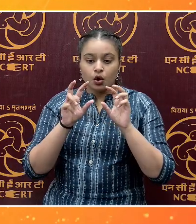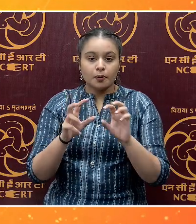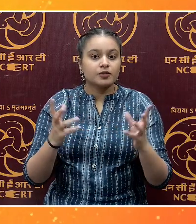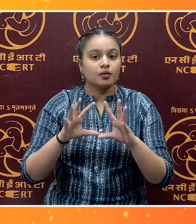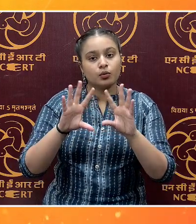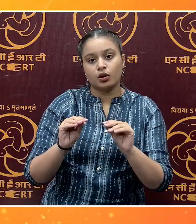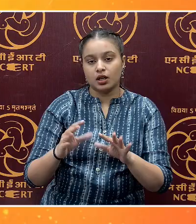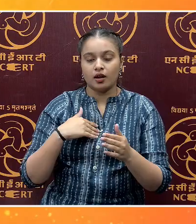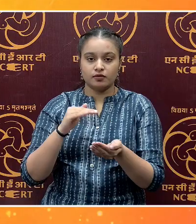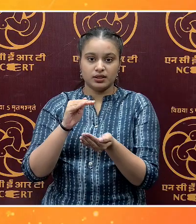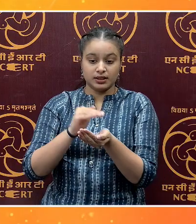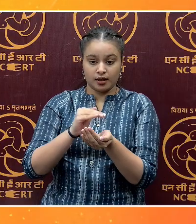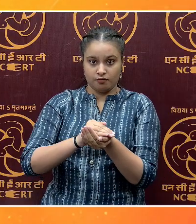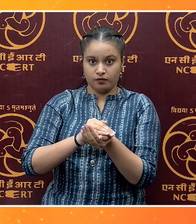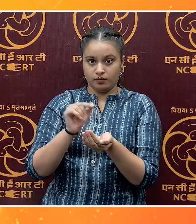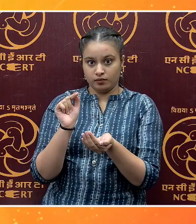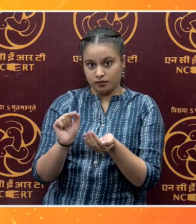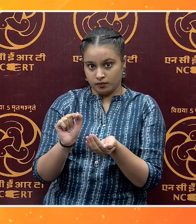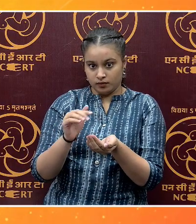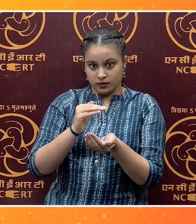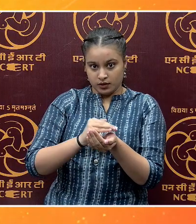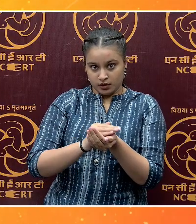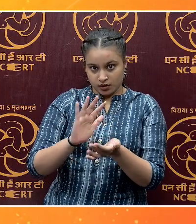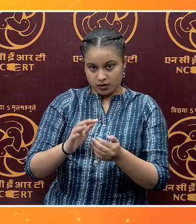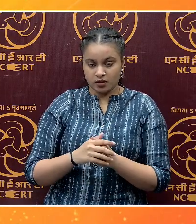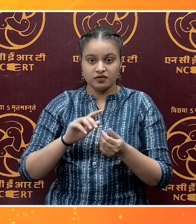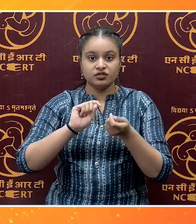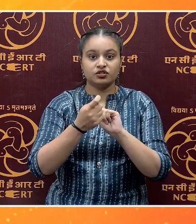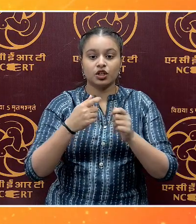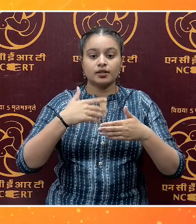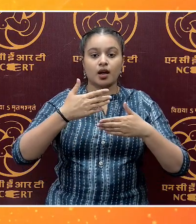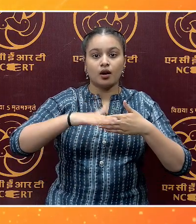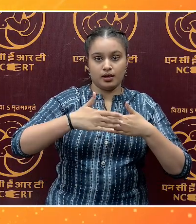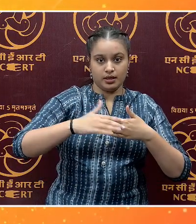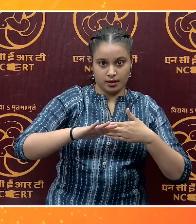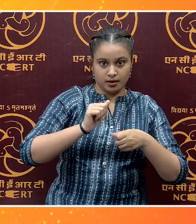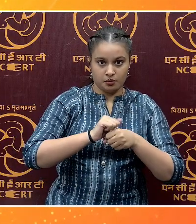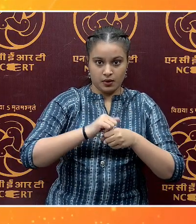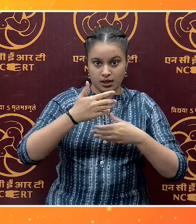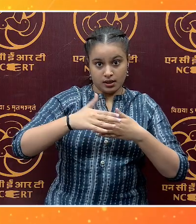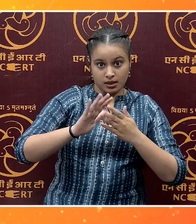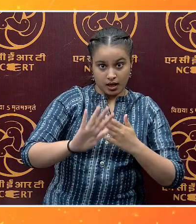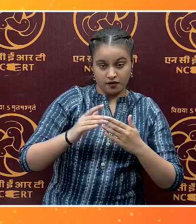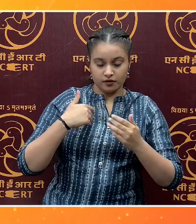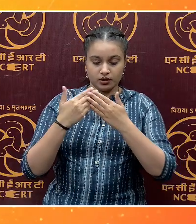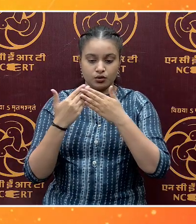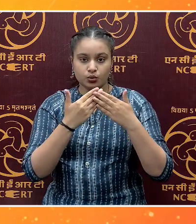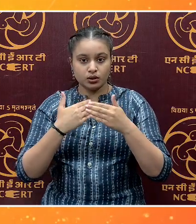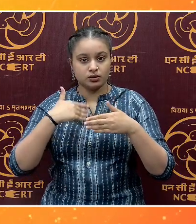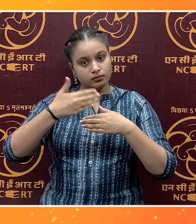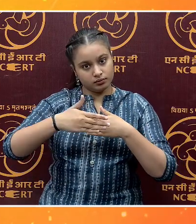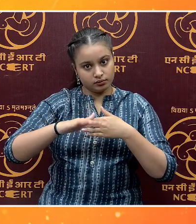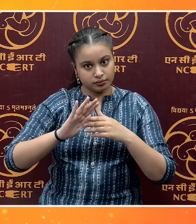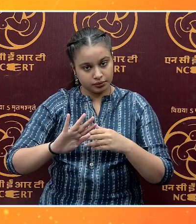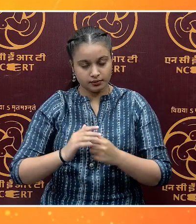on save. After clicking on save, the status is changed to ongoing. Here also I can see which student is ongoing and which has been not